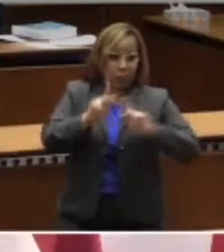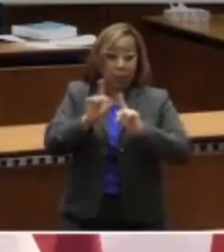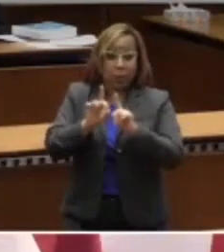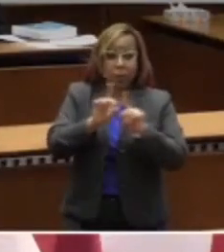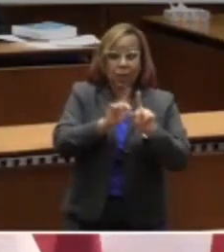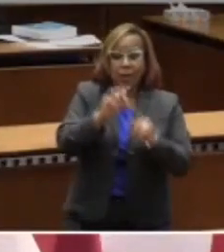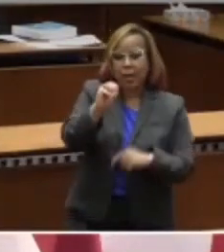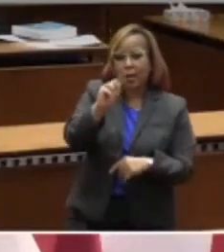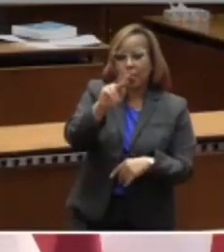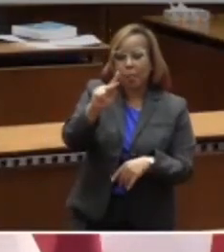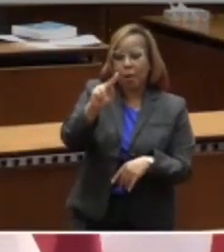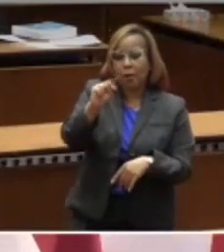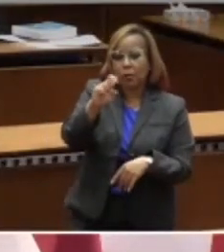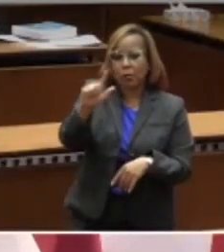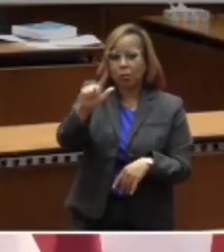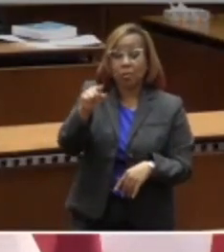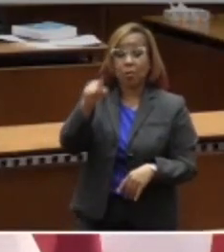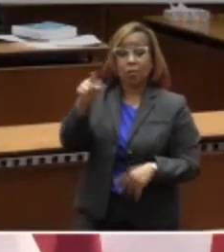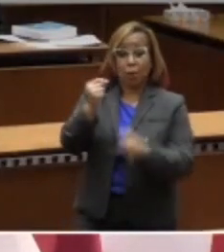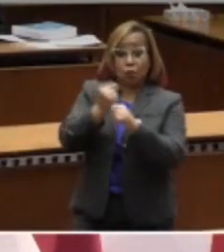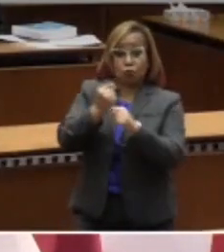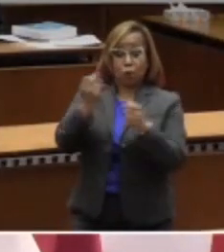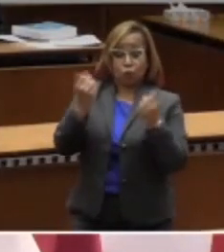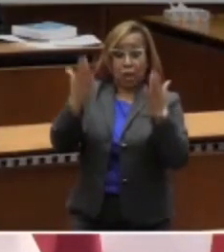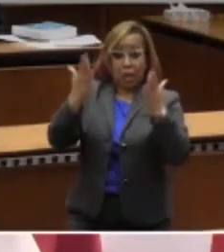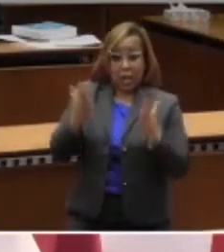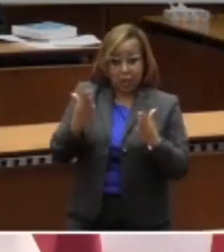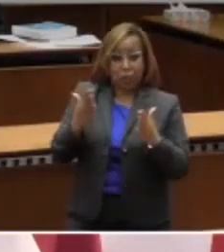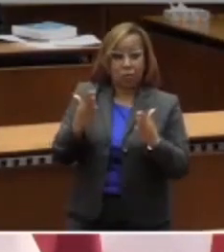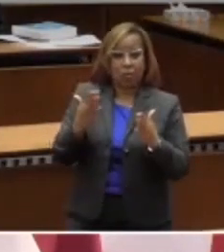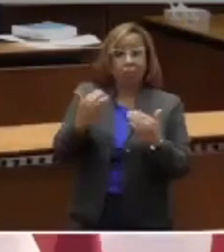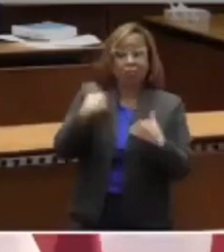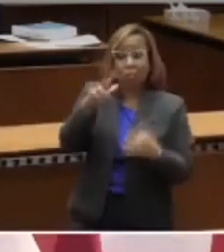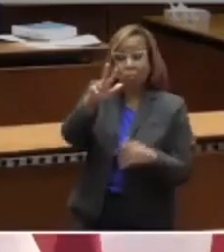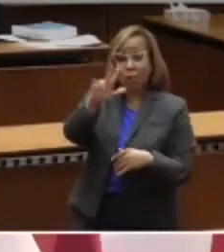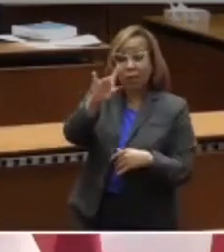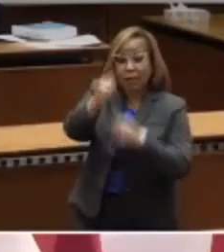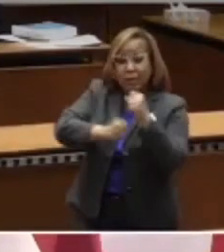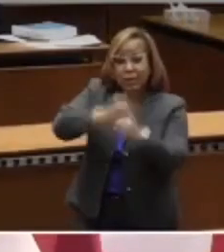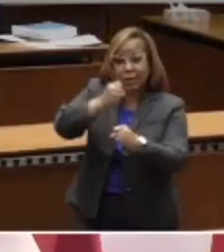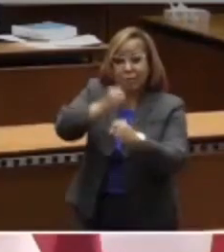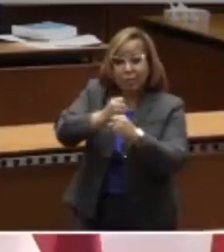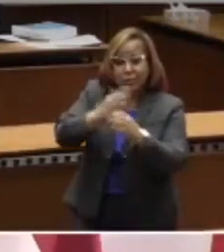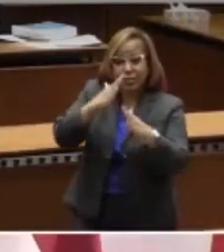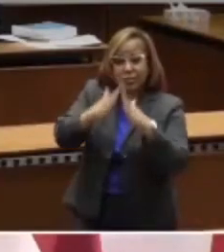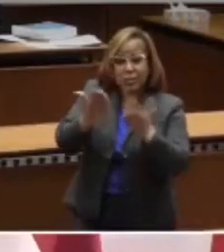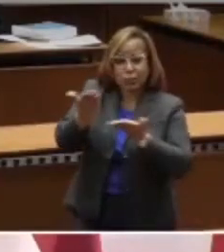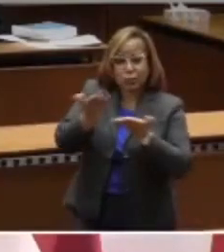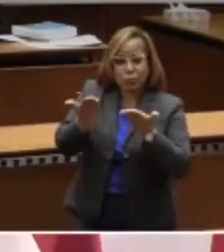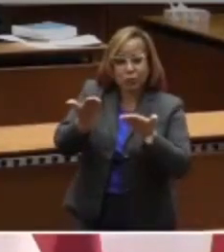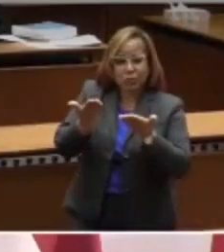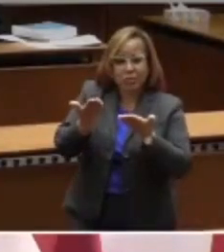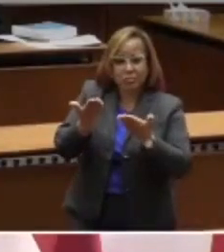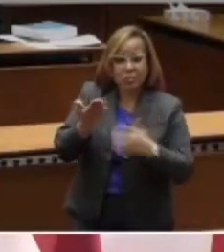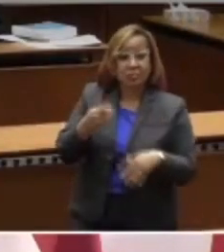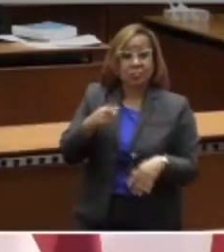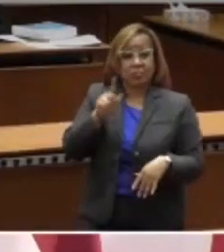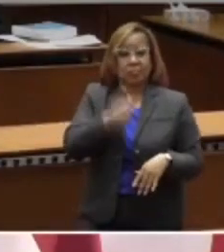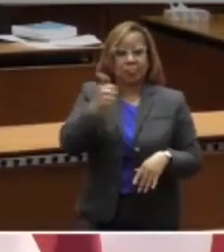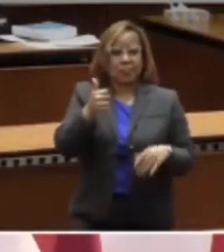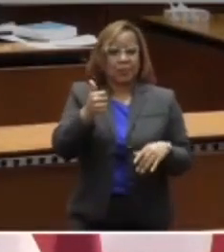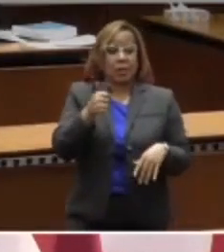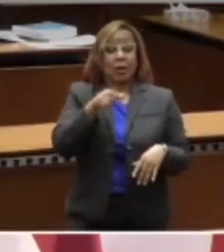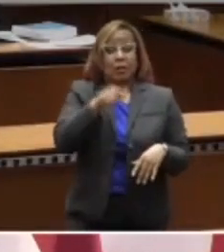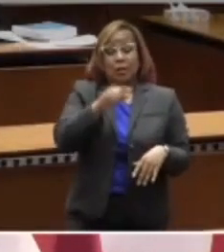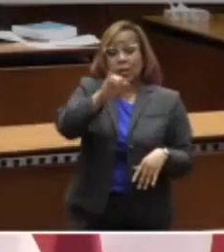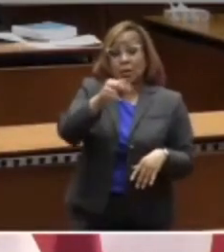like Mark Nickel, a motor truck driver foreman with 38 years of city service, or motor truck driver